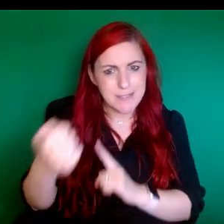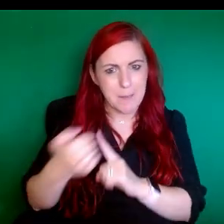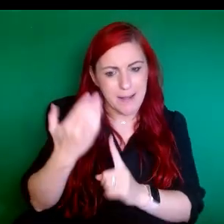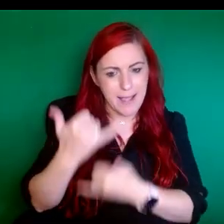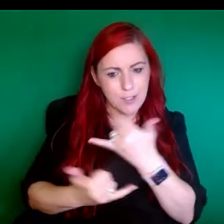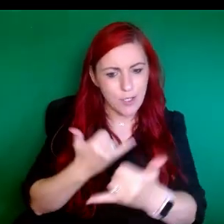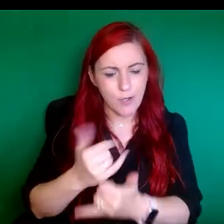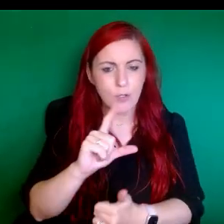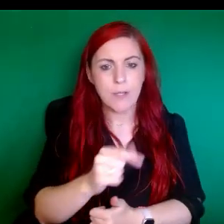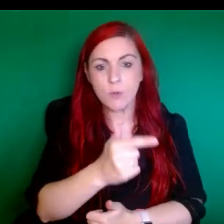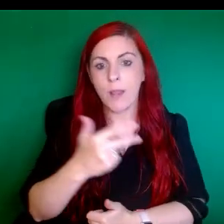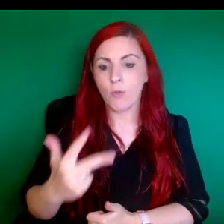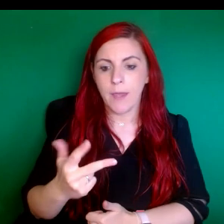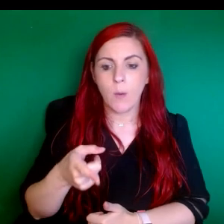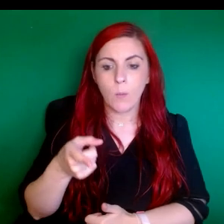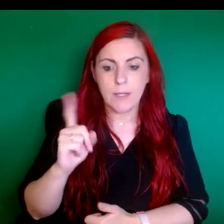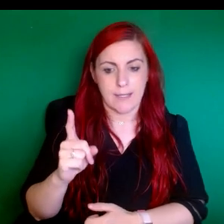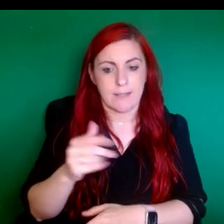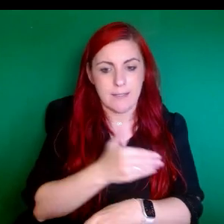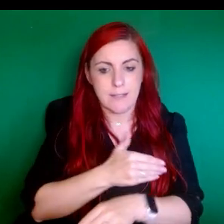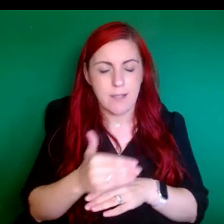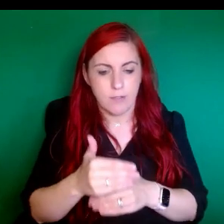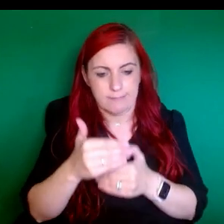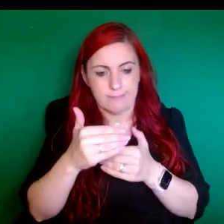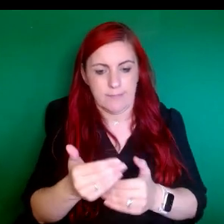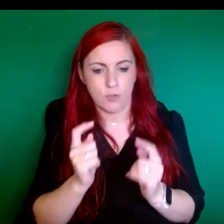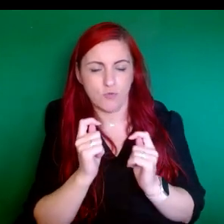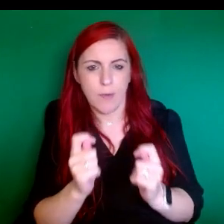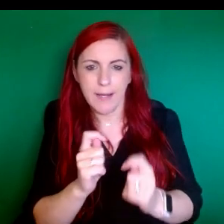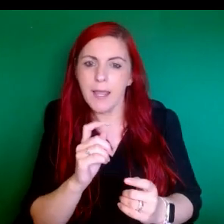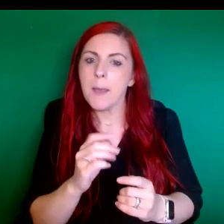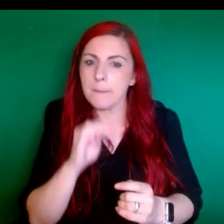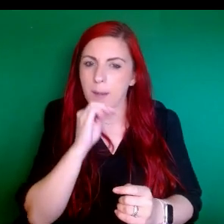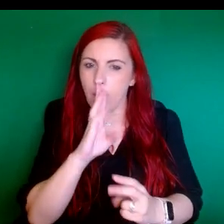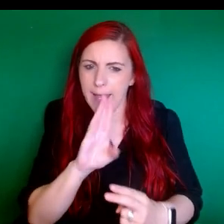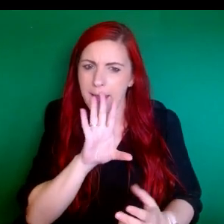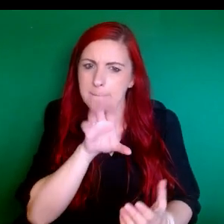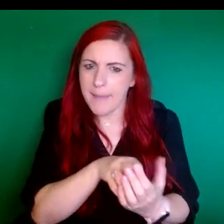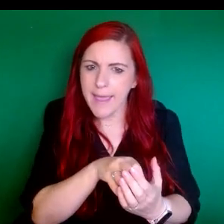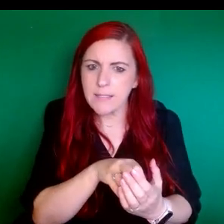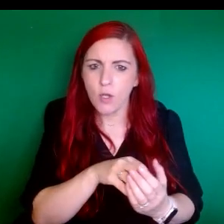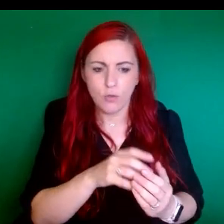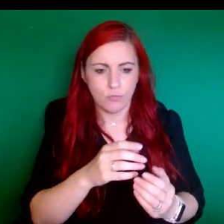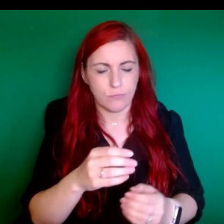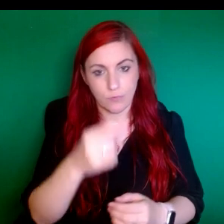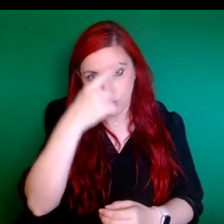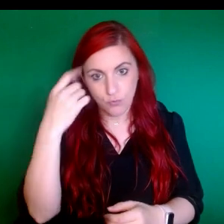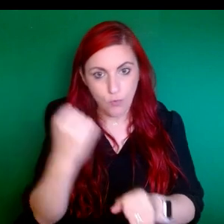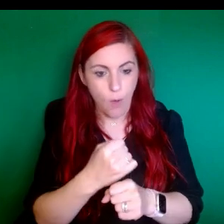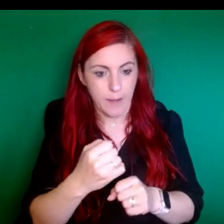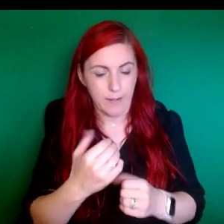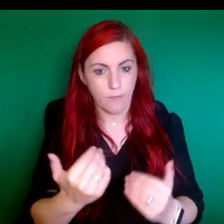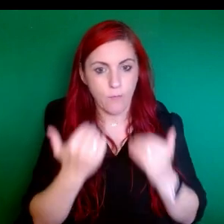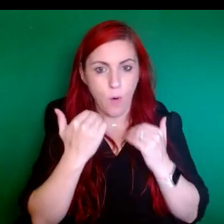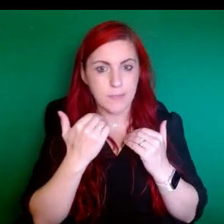of a training plan to embed trauma-informed practice and care. Our guest speaker today, Dr. Lambert, created the training package, which has been